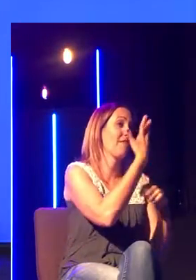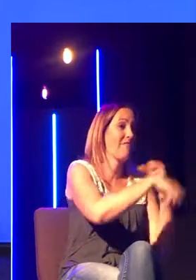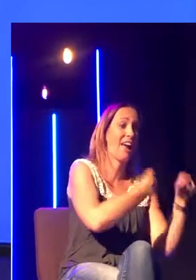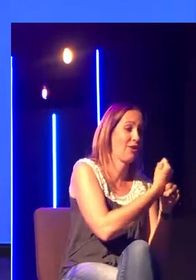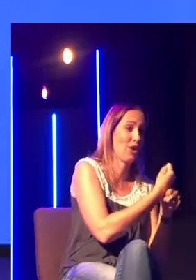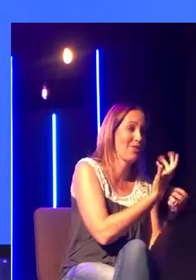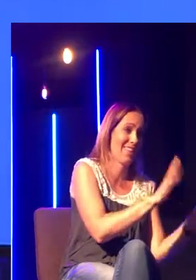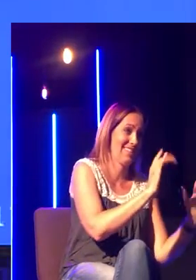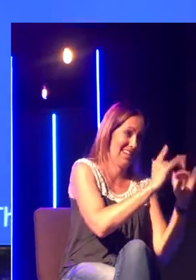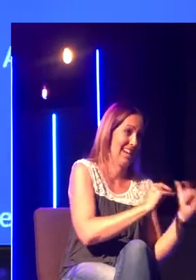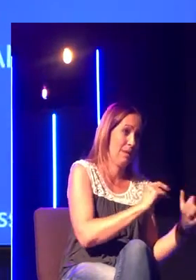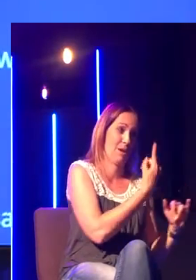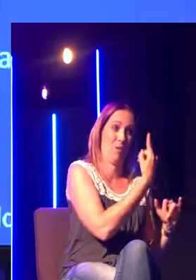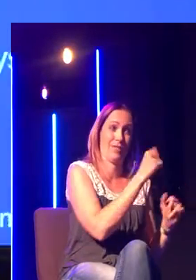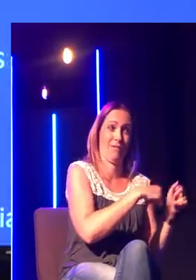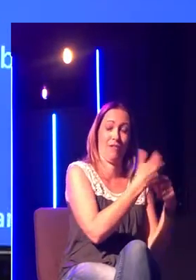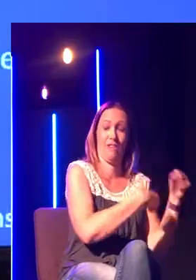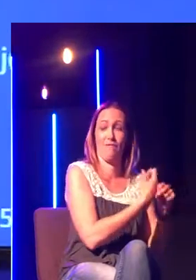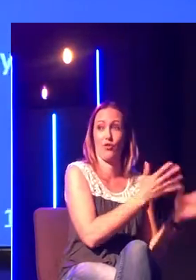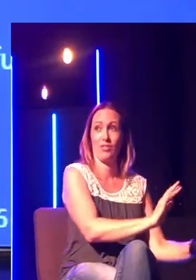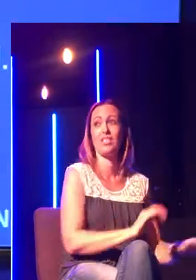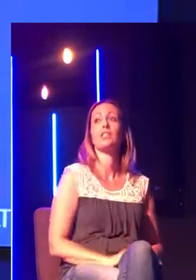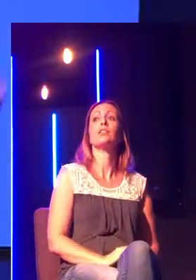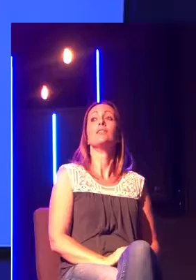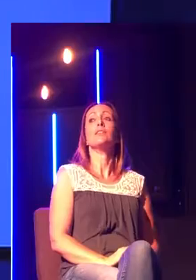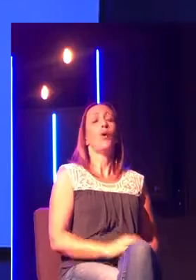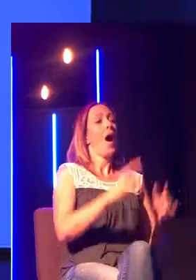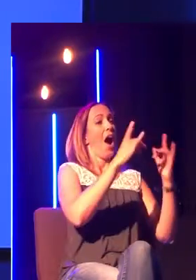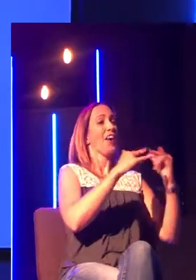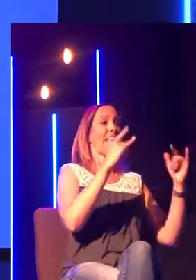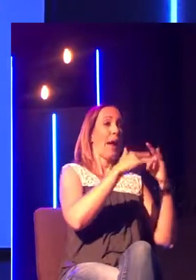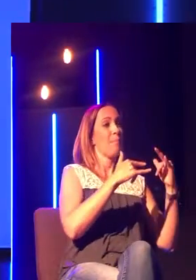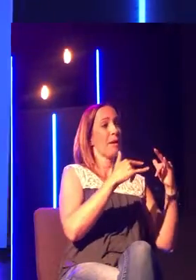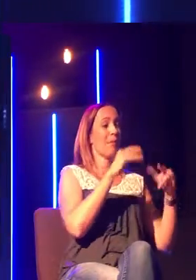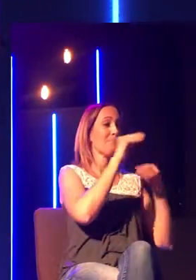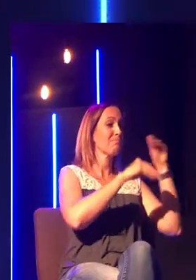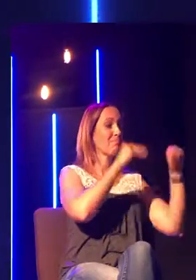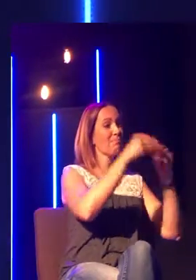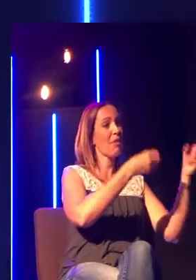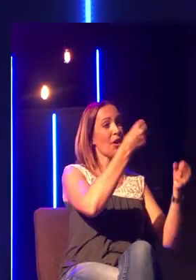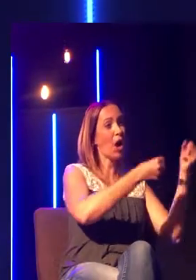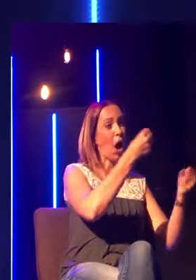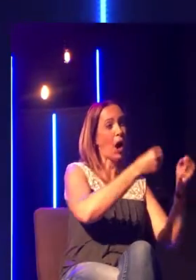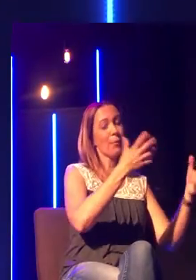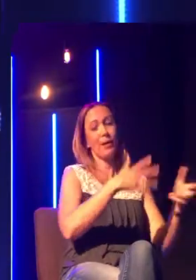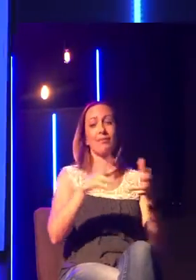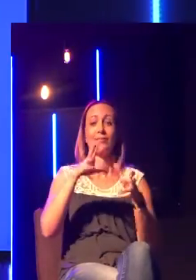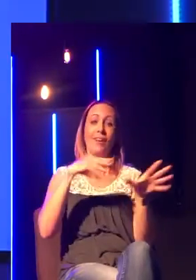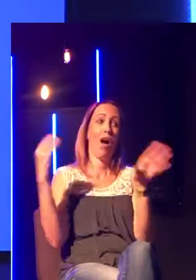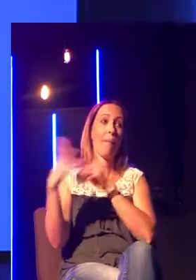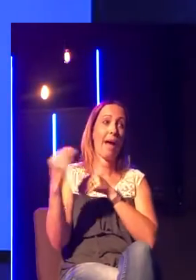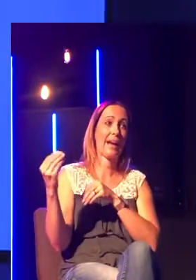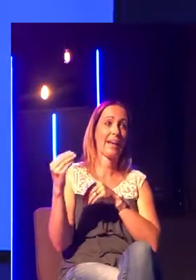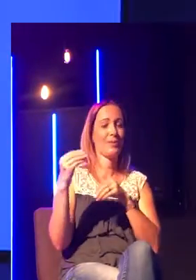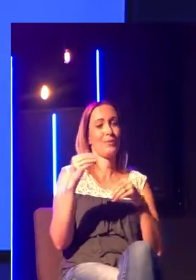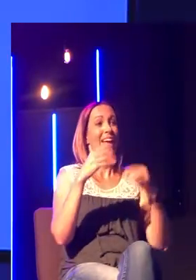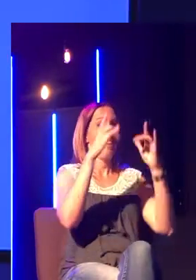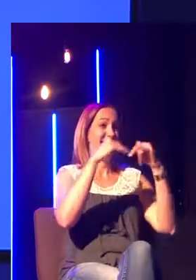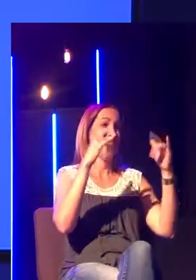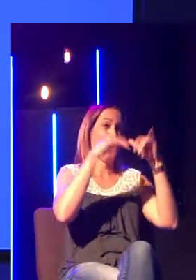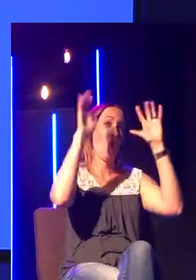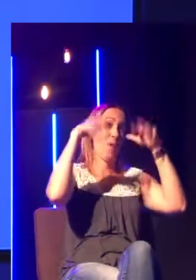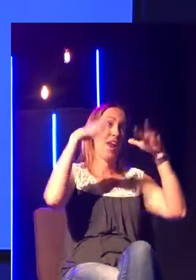great. But we took out all of our camping stuff, and we packed and we went and we unpacked. Of course, we were unpacking and setting up tents in the